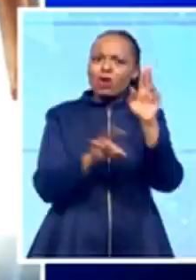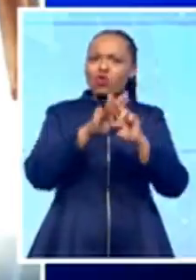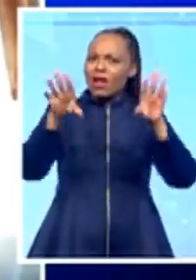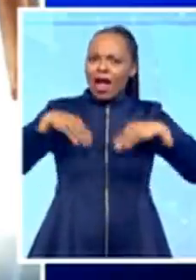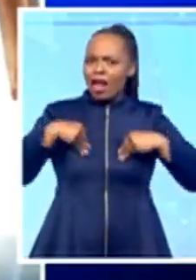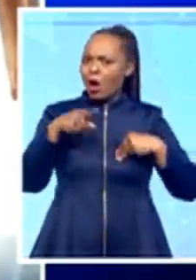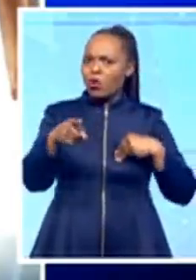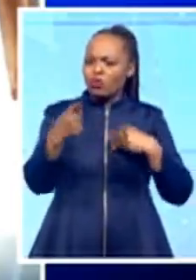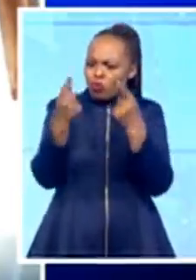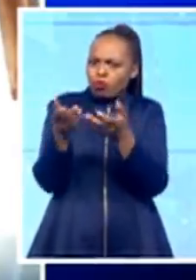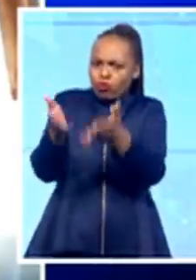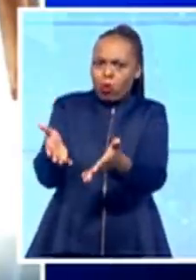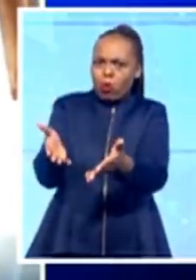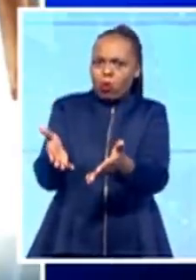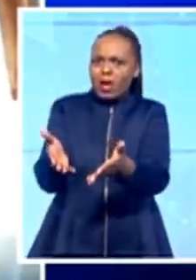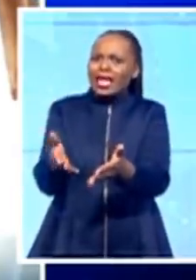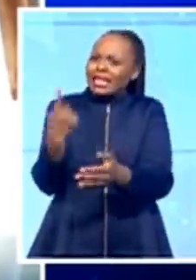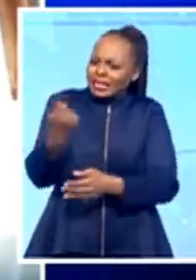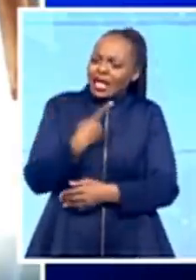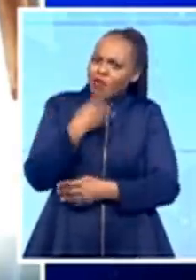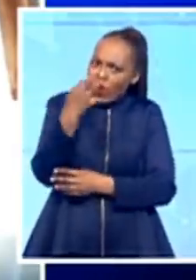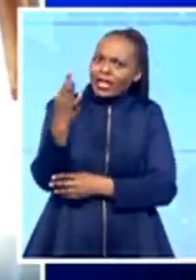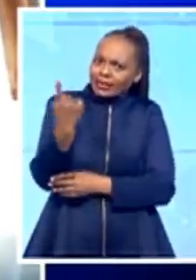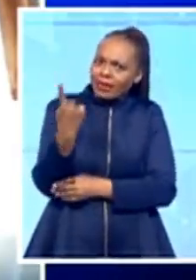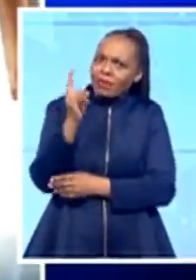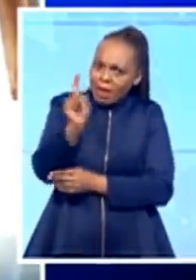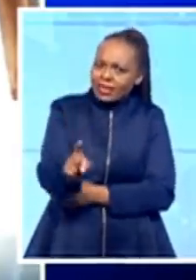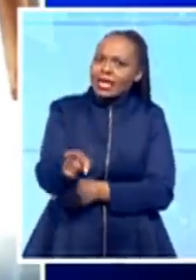self-correct and apply the constitution verbatim.